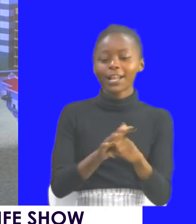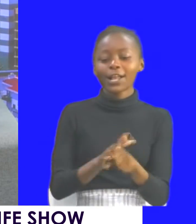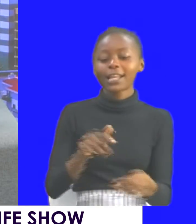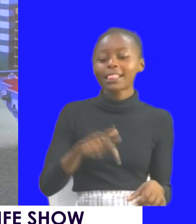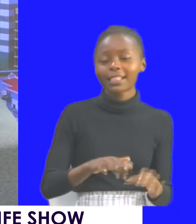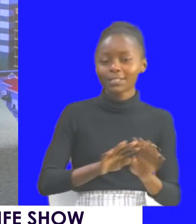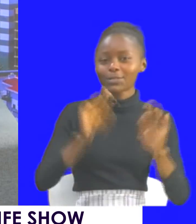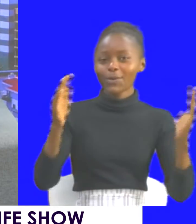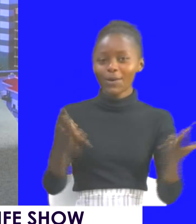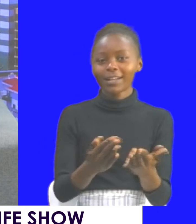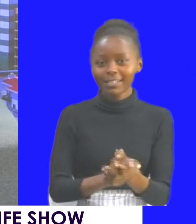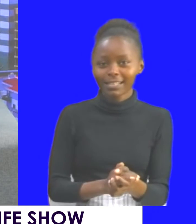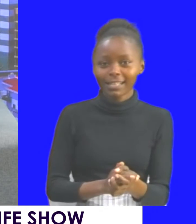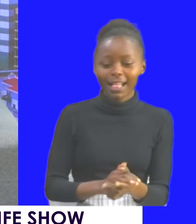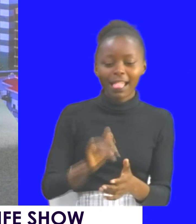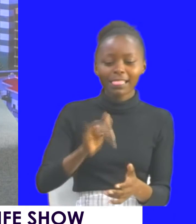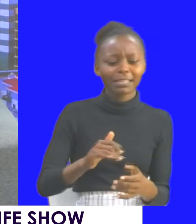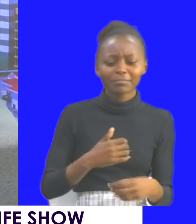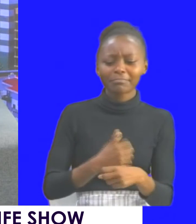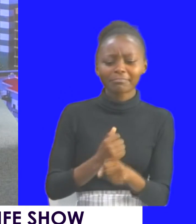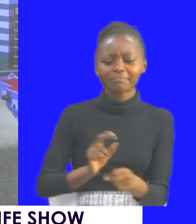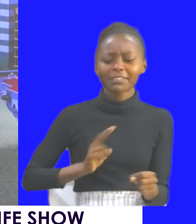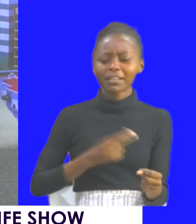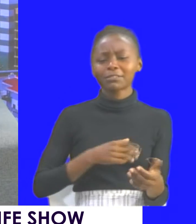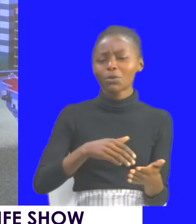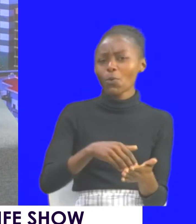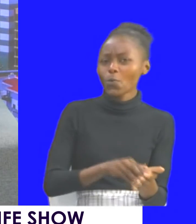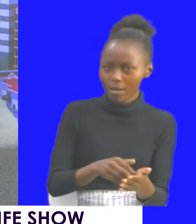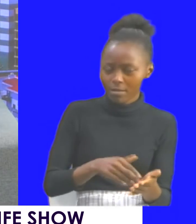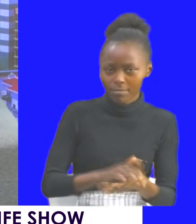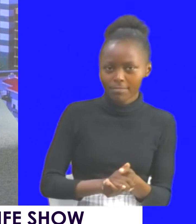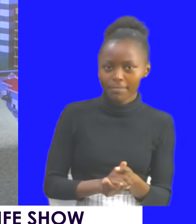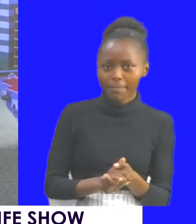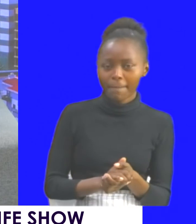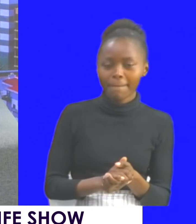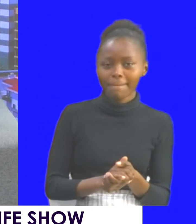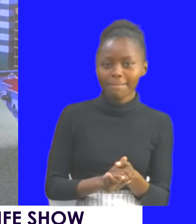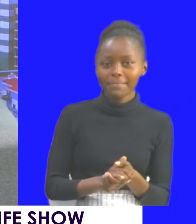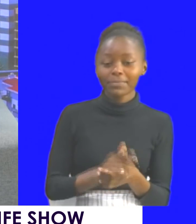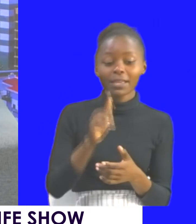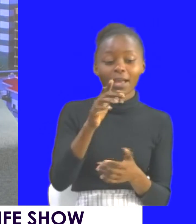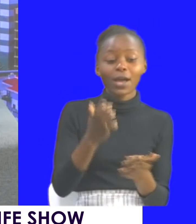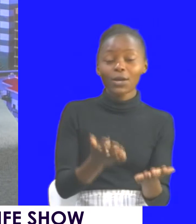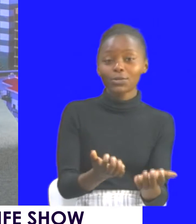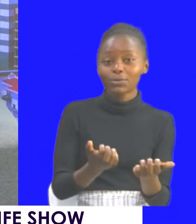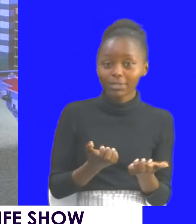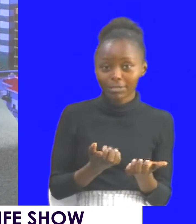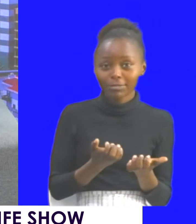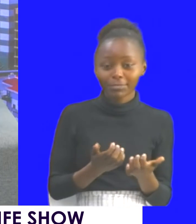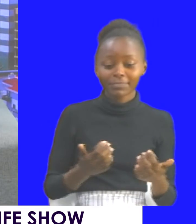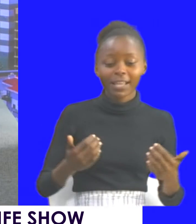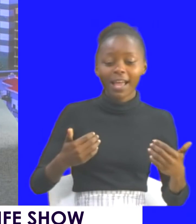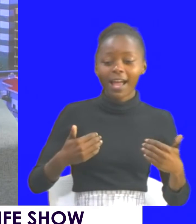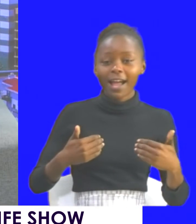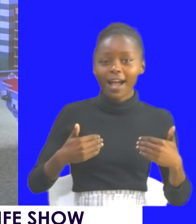is threatening to weaken us, taking away our energies from us. You need to feed on motivation. You